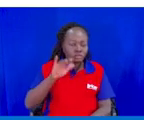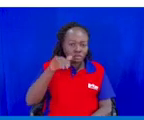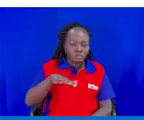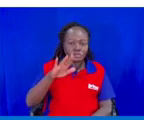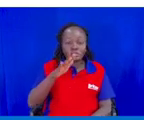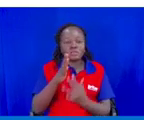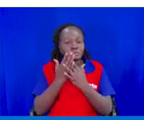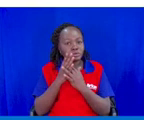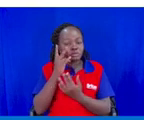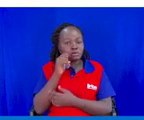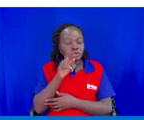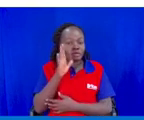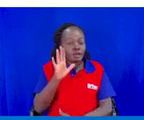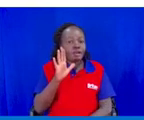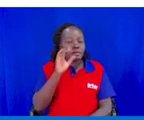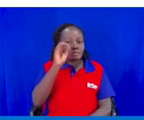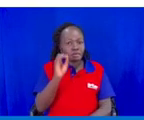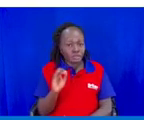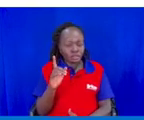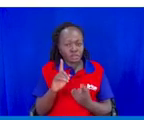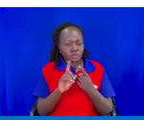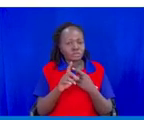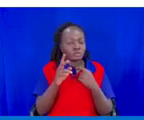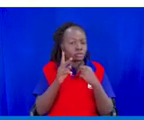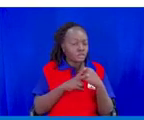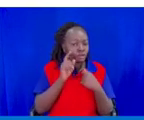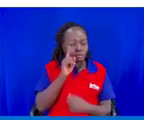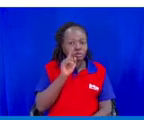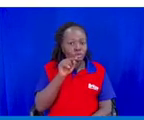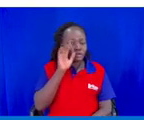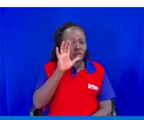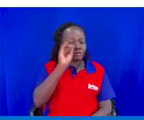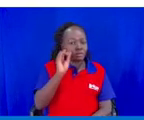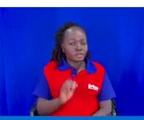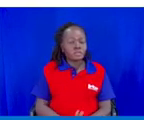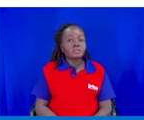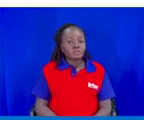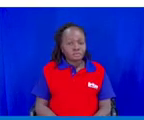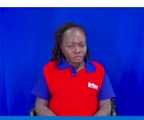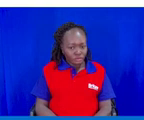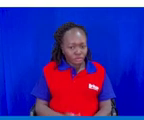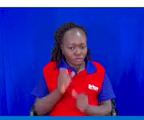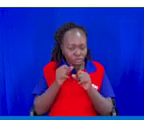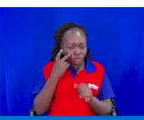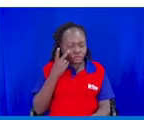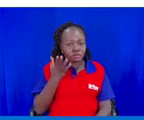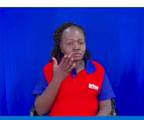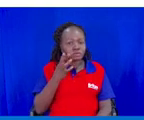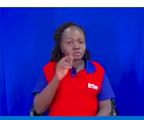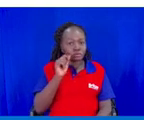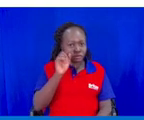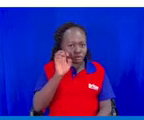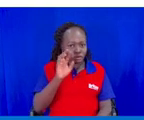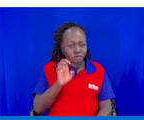between 2.5% to 7.5%. As you can see, the red